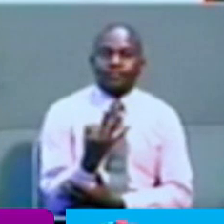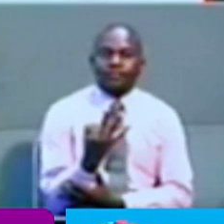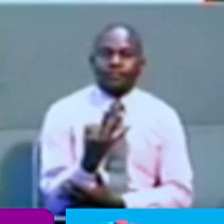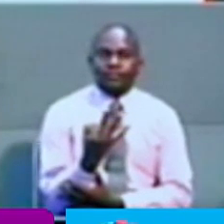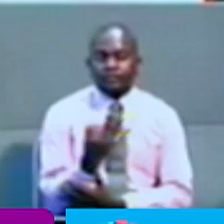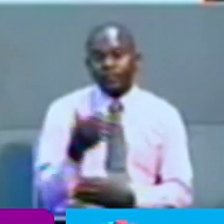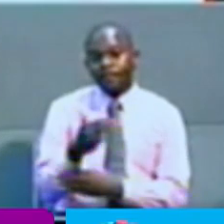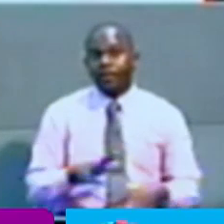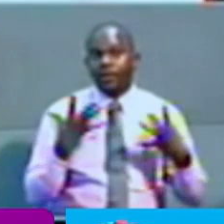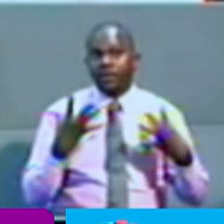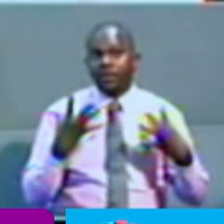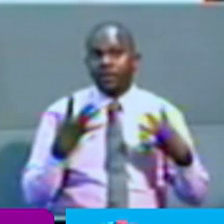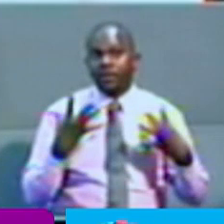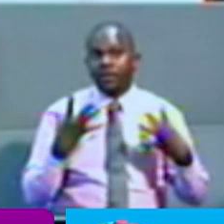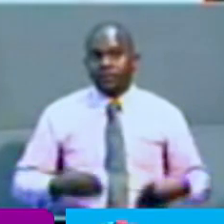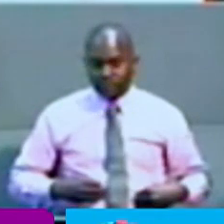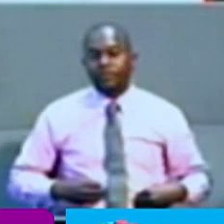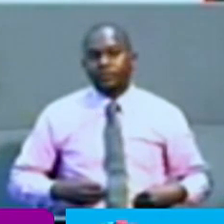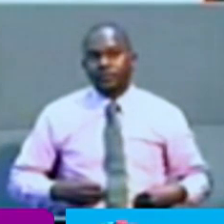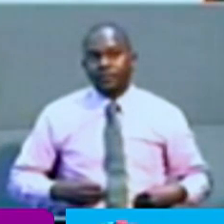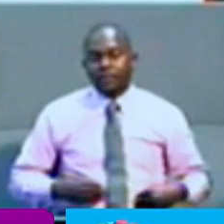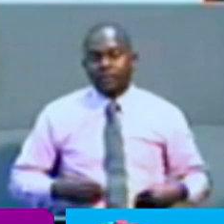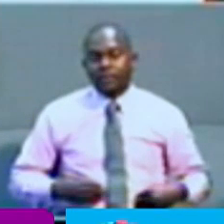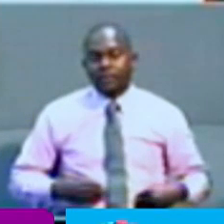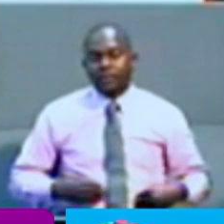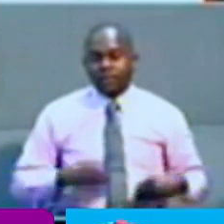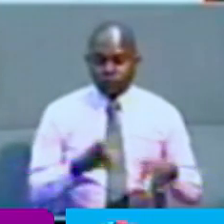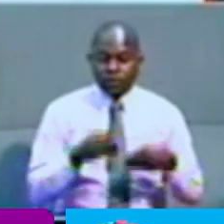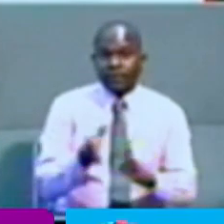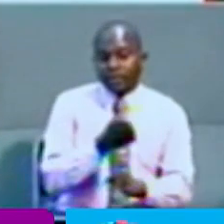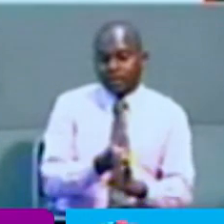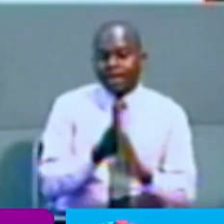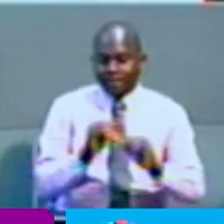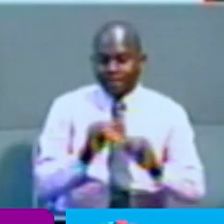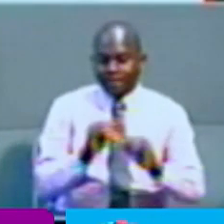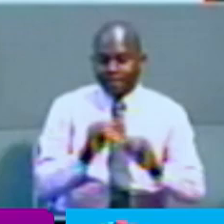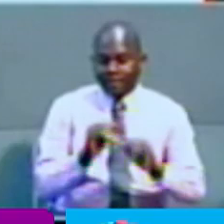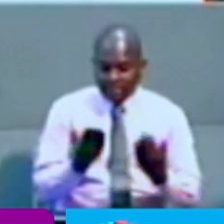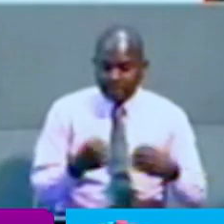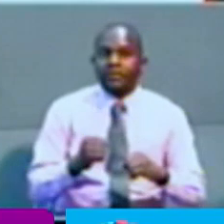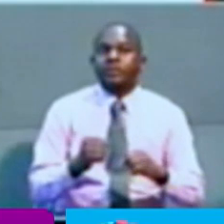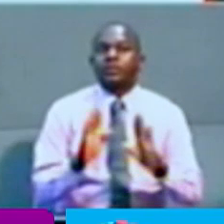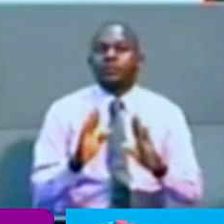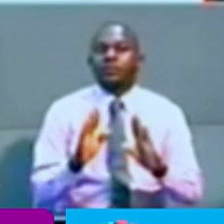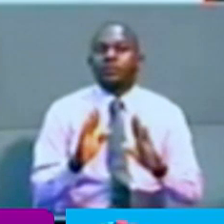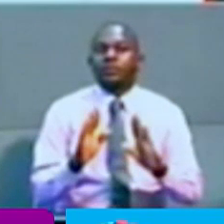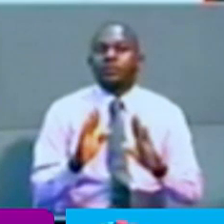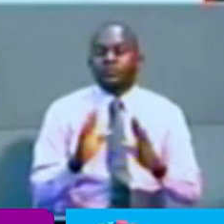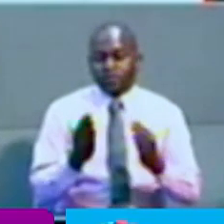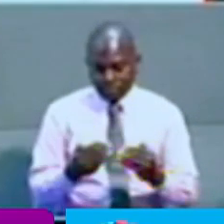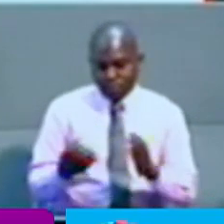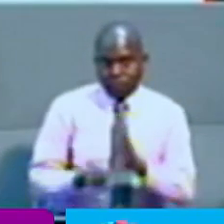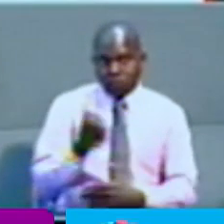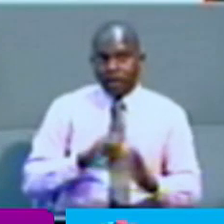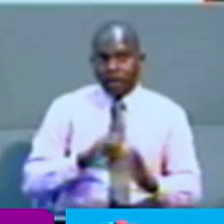And the Minister of Health here will give guidelines on how they should react. They should work out a